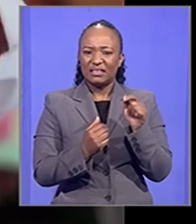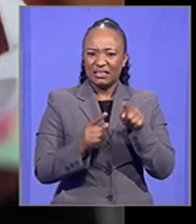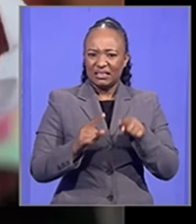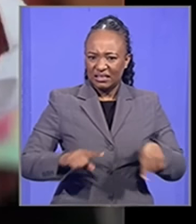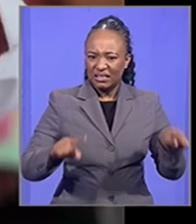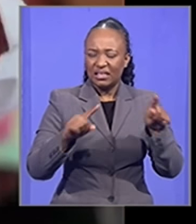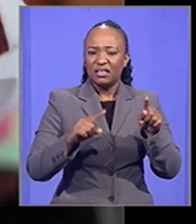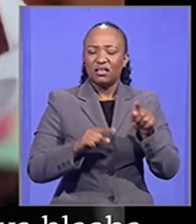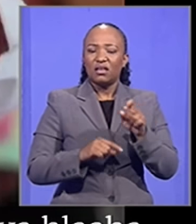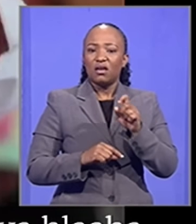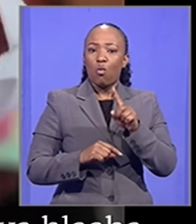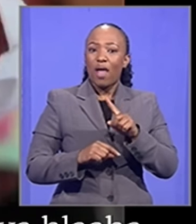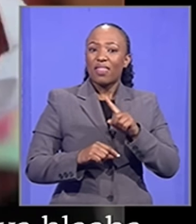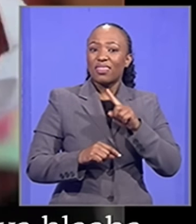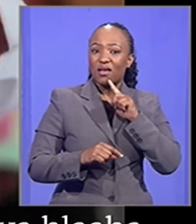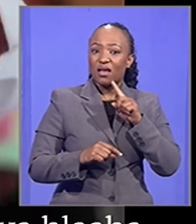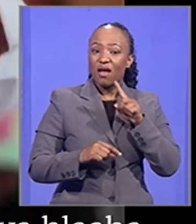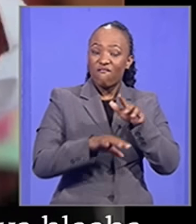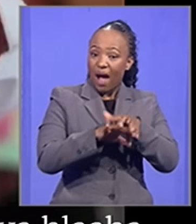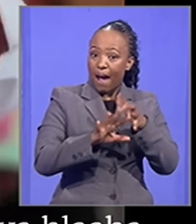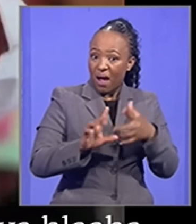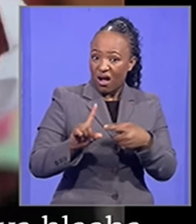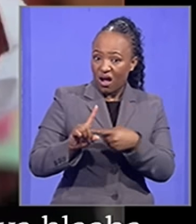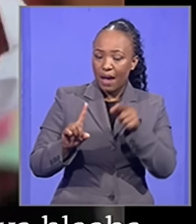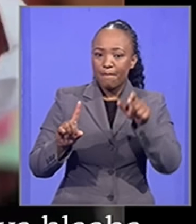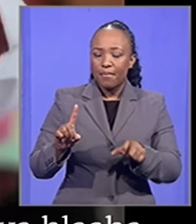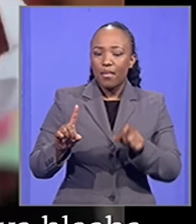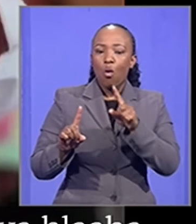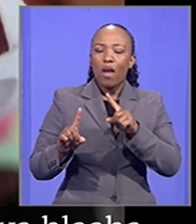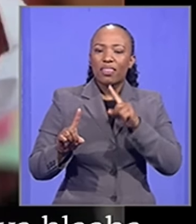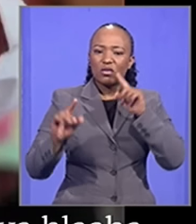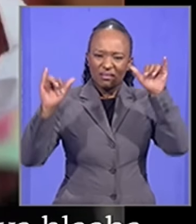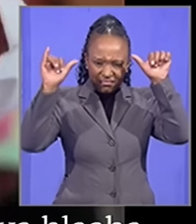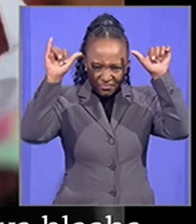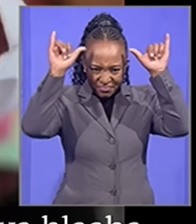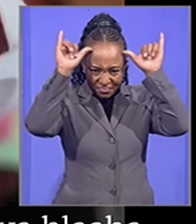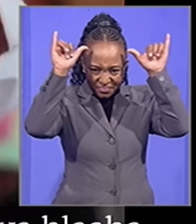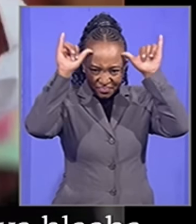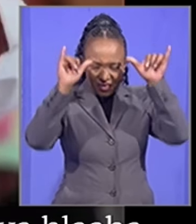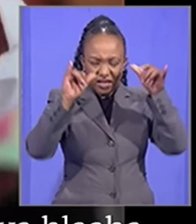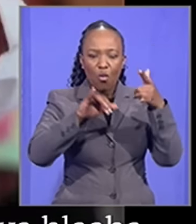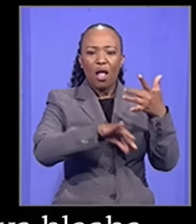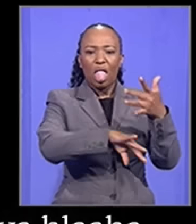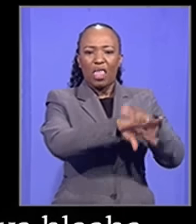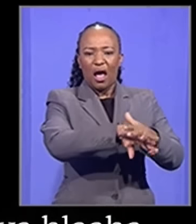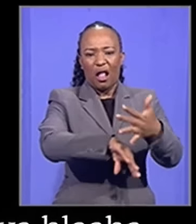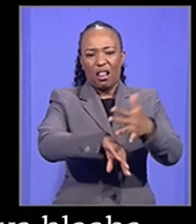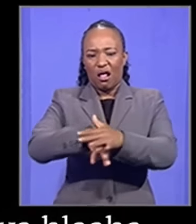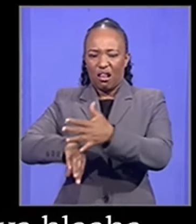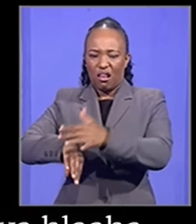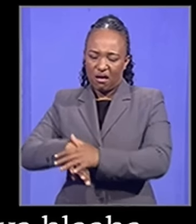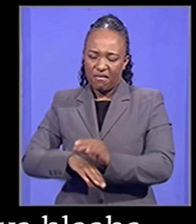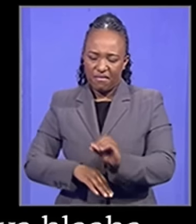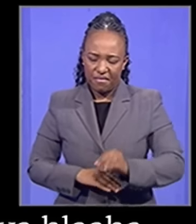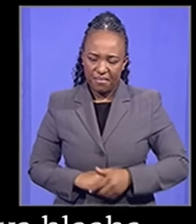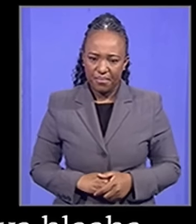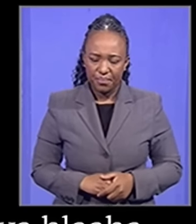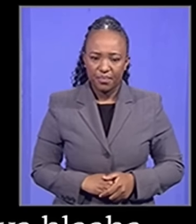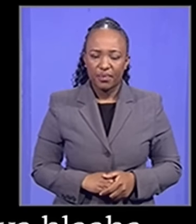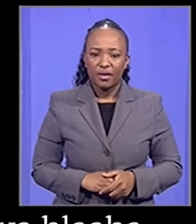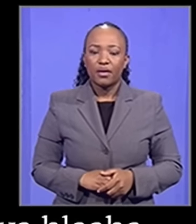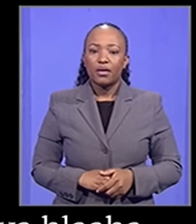more than 1,000 head of cattle who lost all his grazing, and we are still waiting for further reports to come in. Ba ditirelo tsa maemo